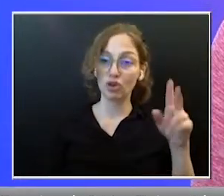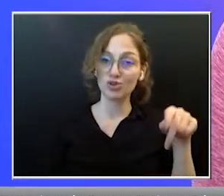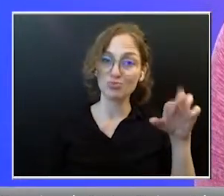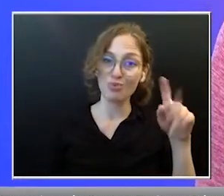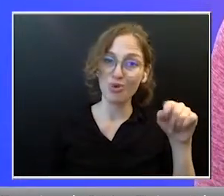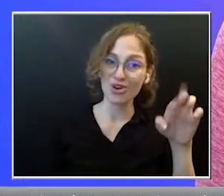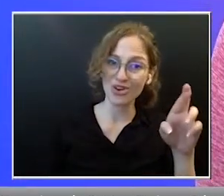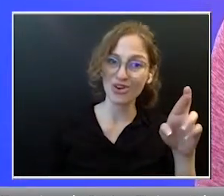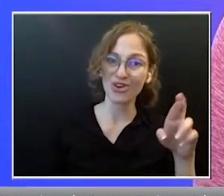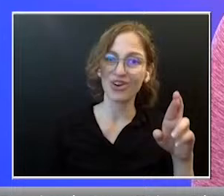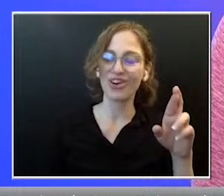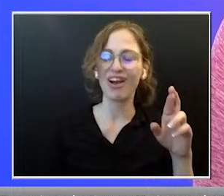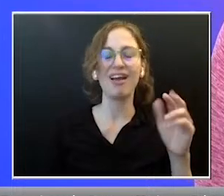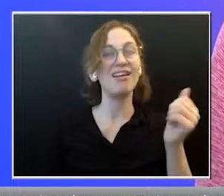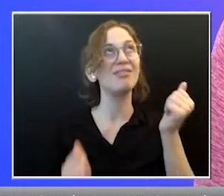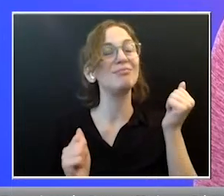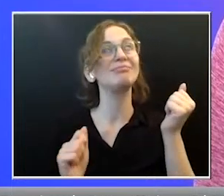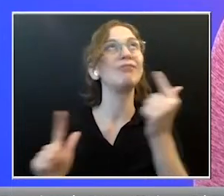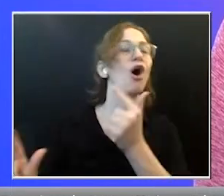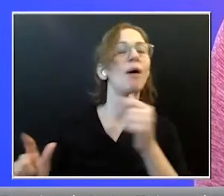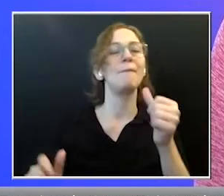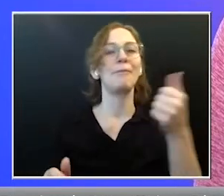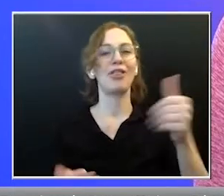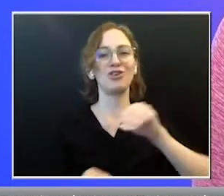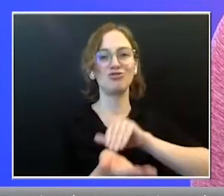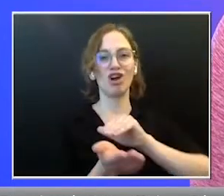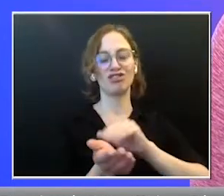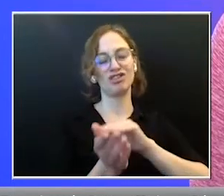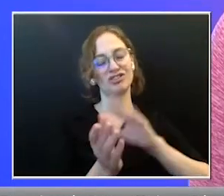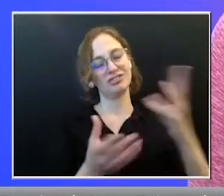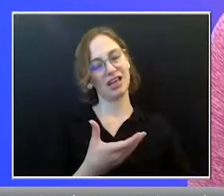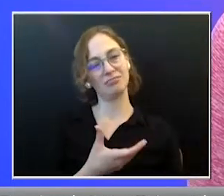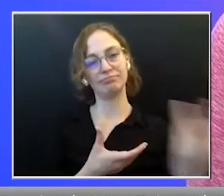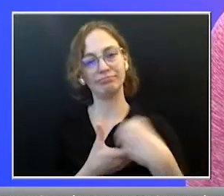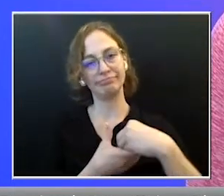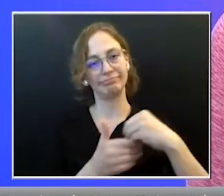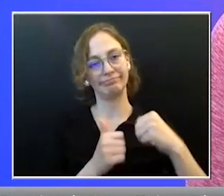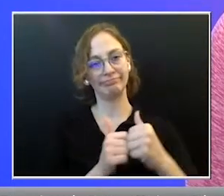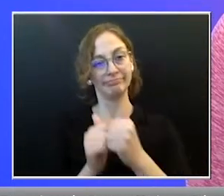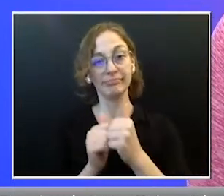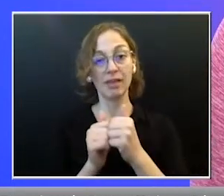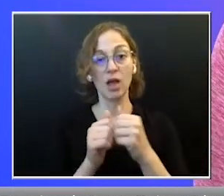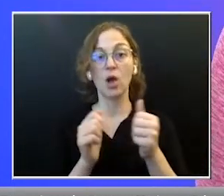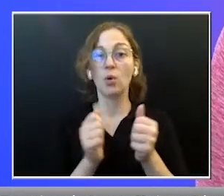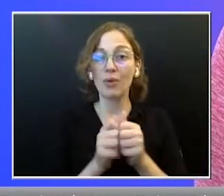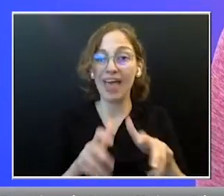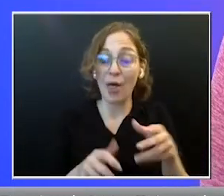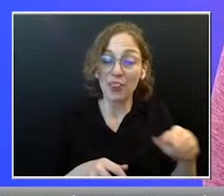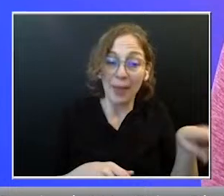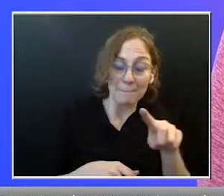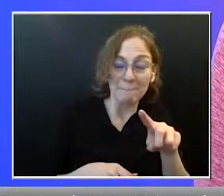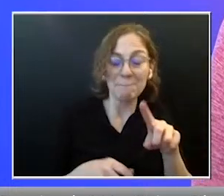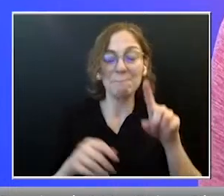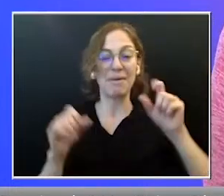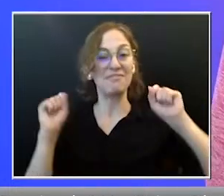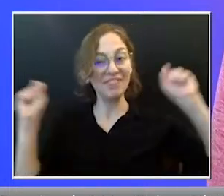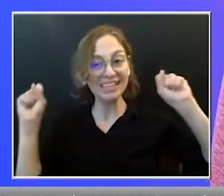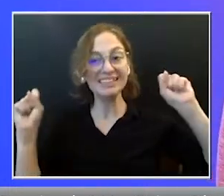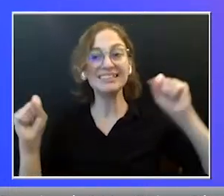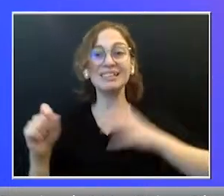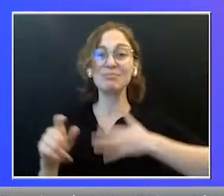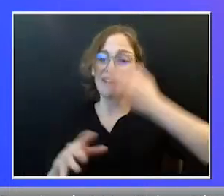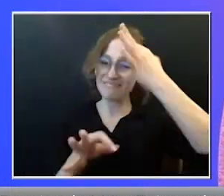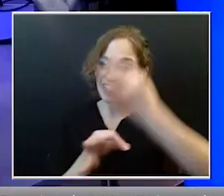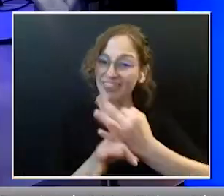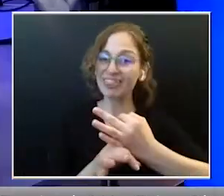other doctors that were involved, without them and the fitness, and my faith and family, I would not be here today. I